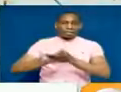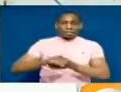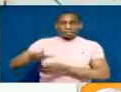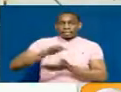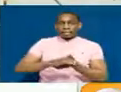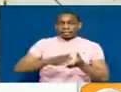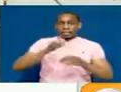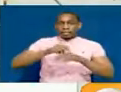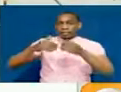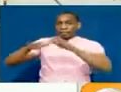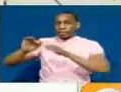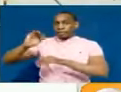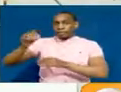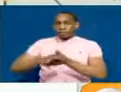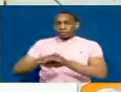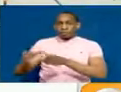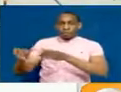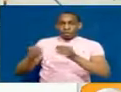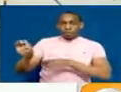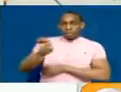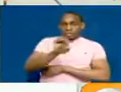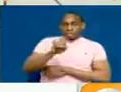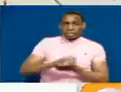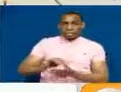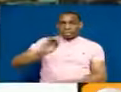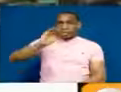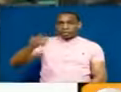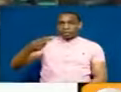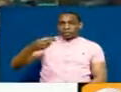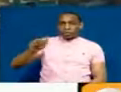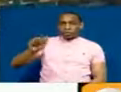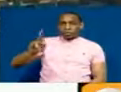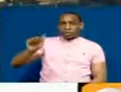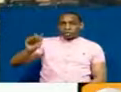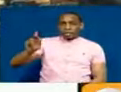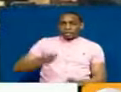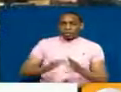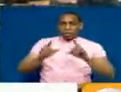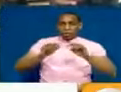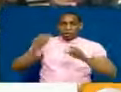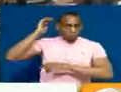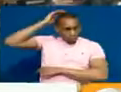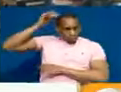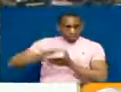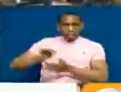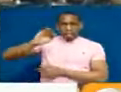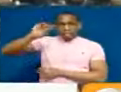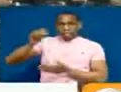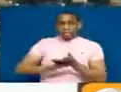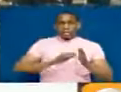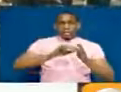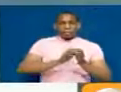Addis the next day and head east to the walled city of Harar, known in Arabic as the City of